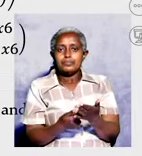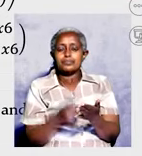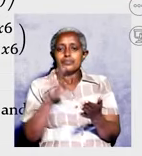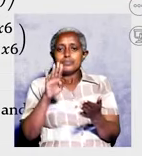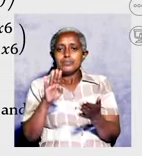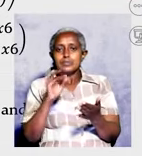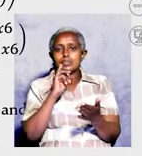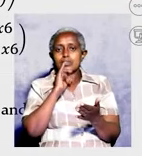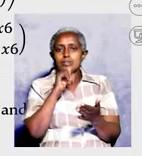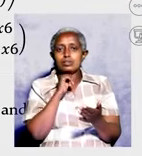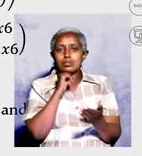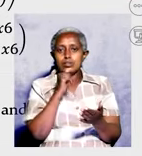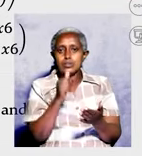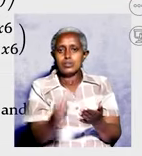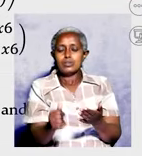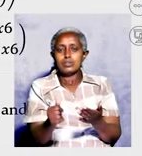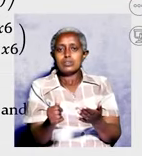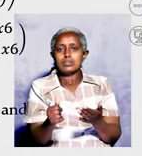B is not